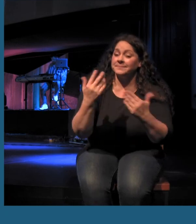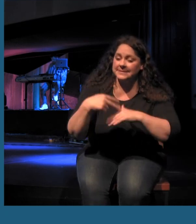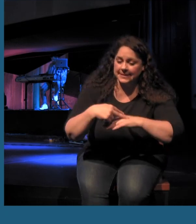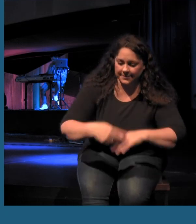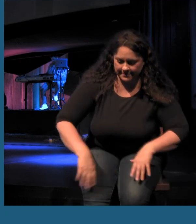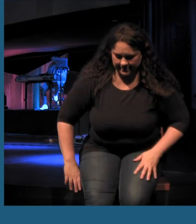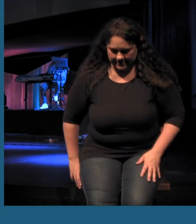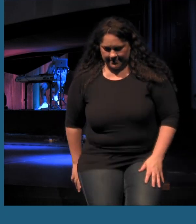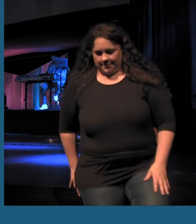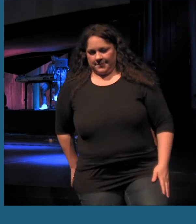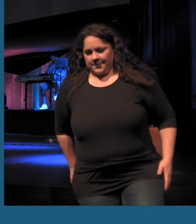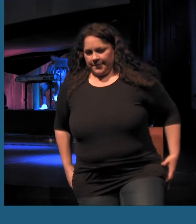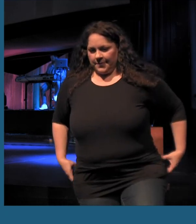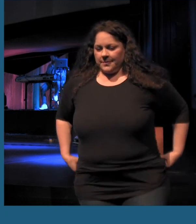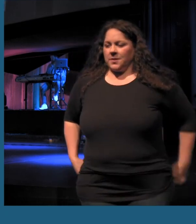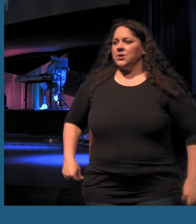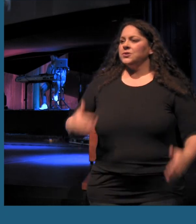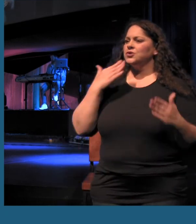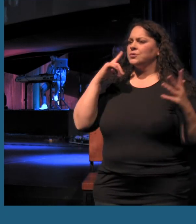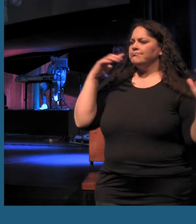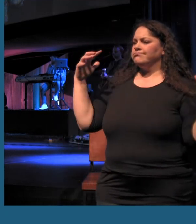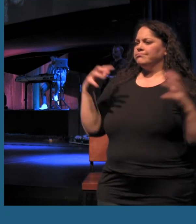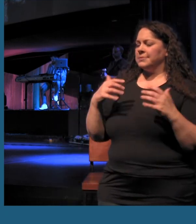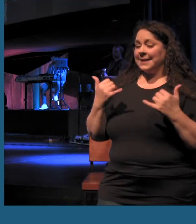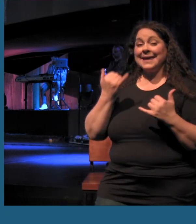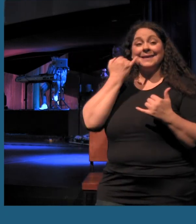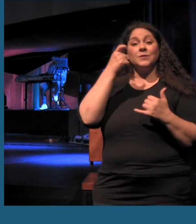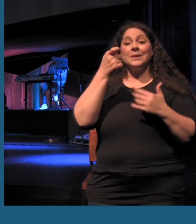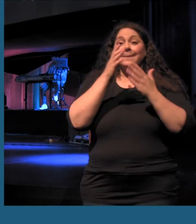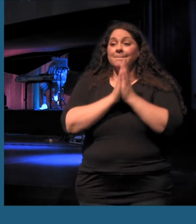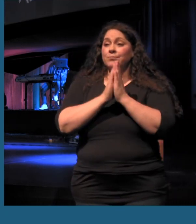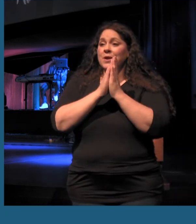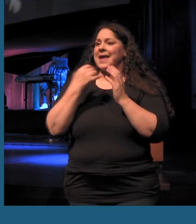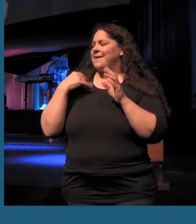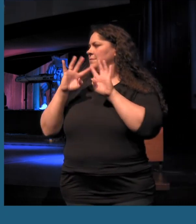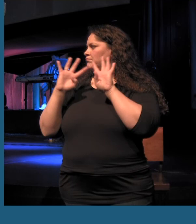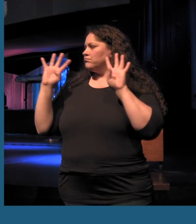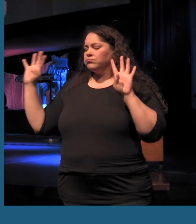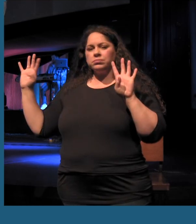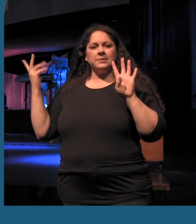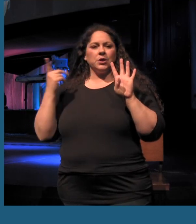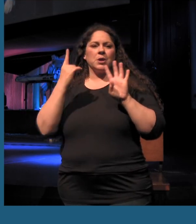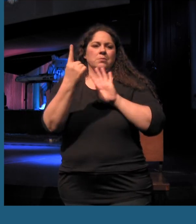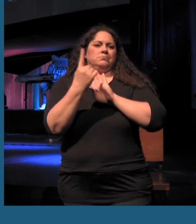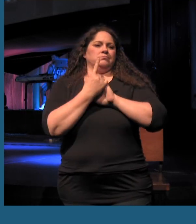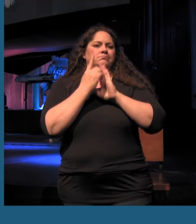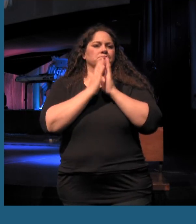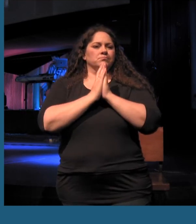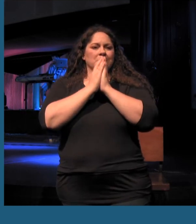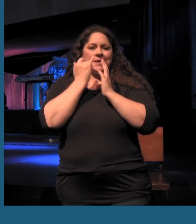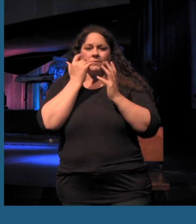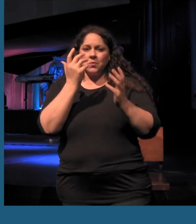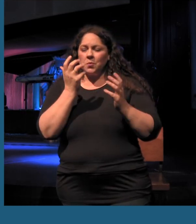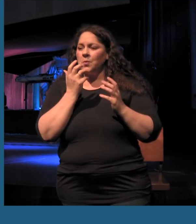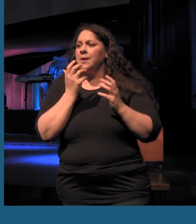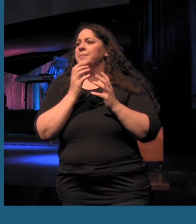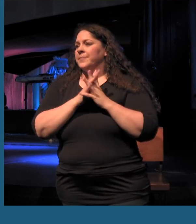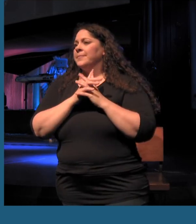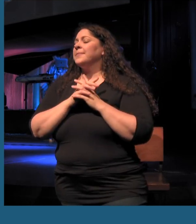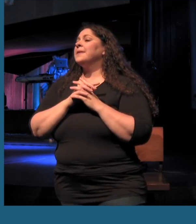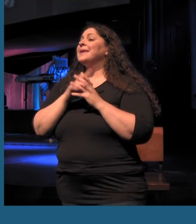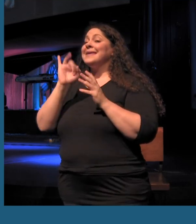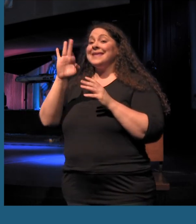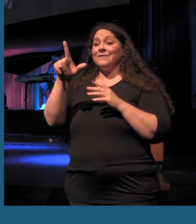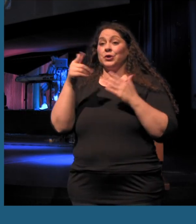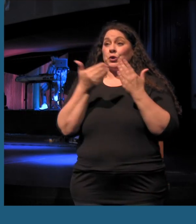stand. So good being together today. If you need prayer, please feel free to come forward. We have a prayer team that we'd love to pray with you. And